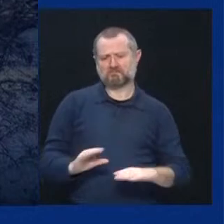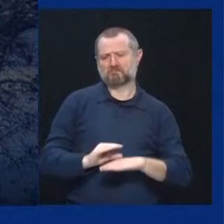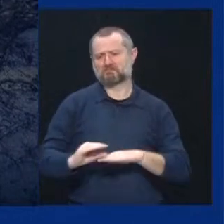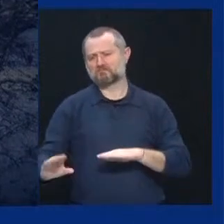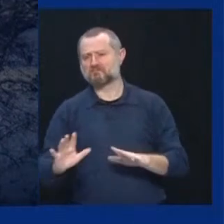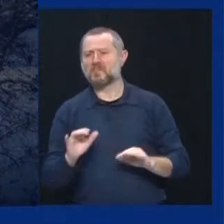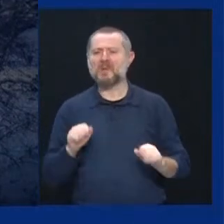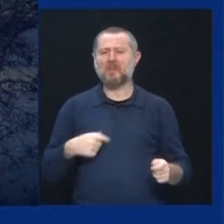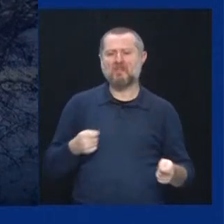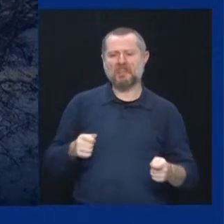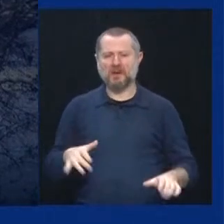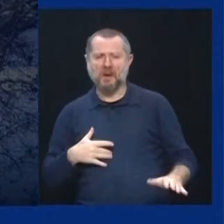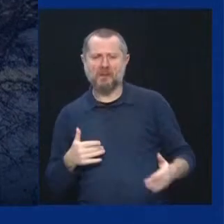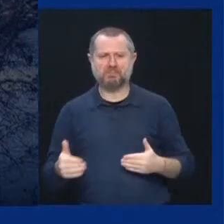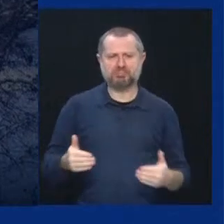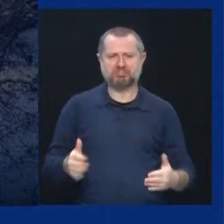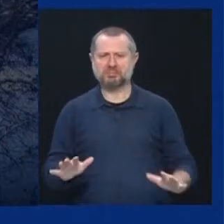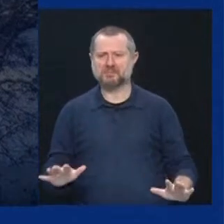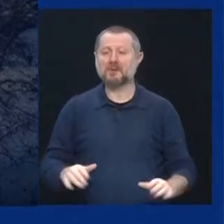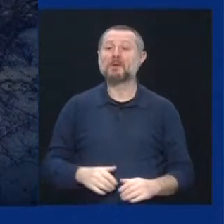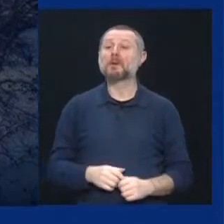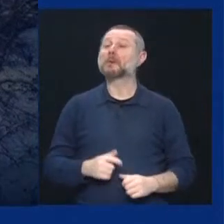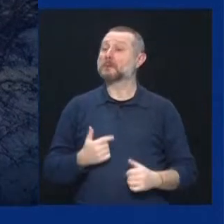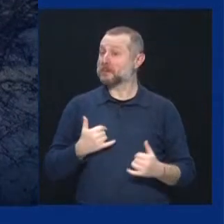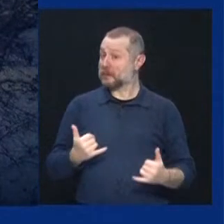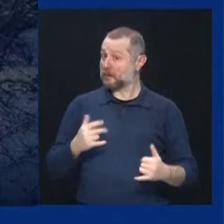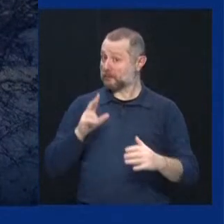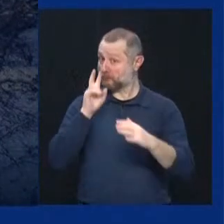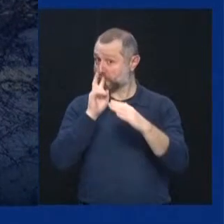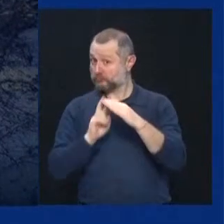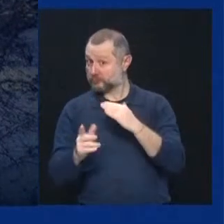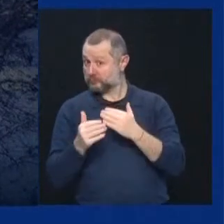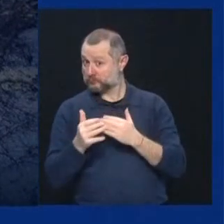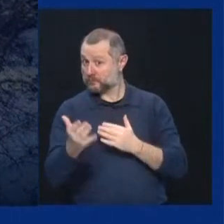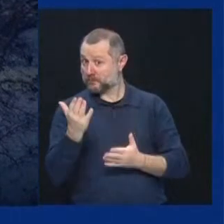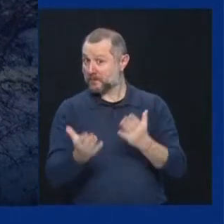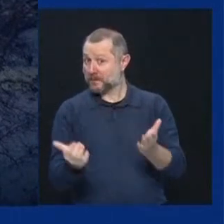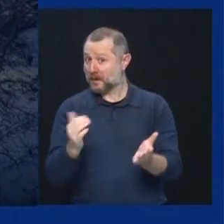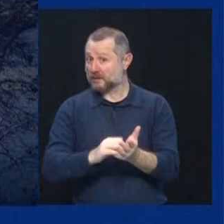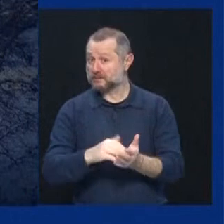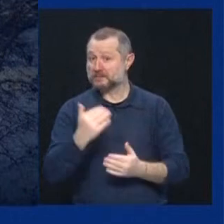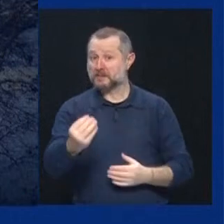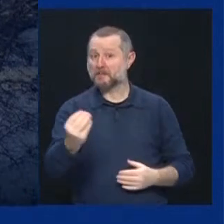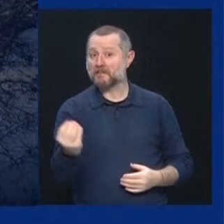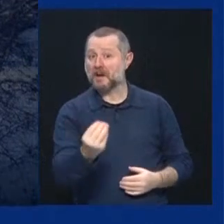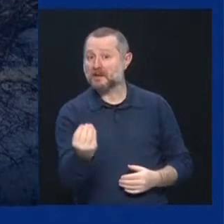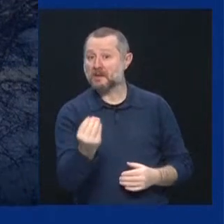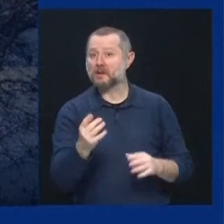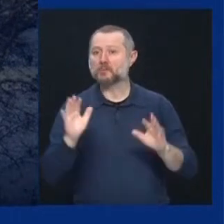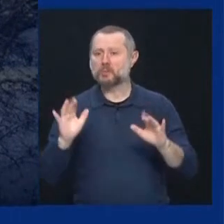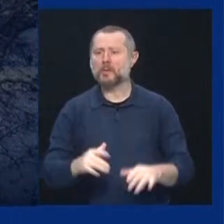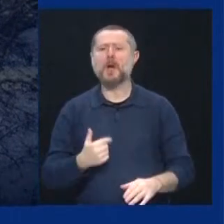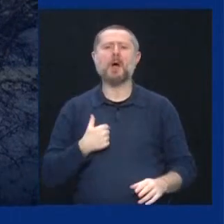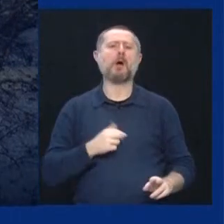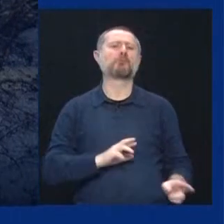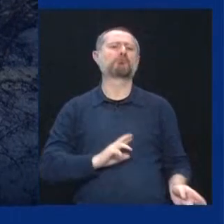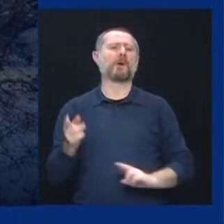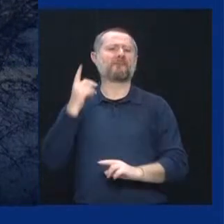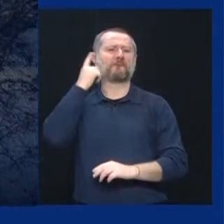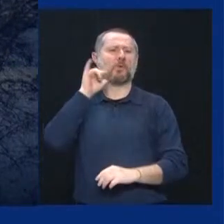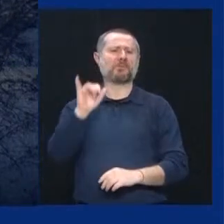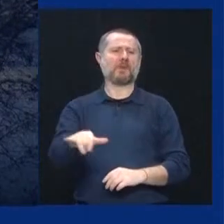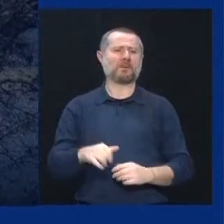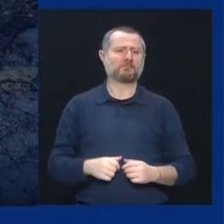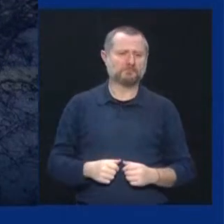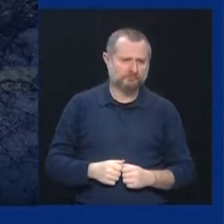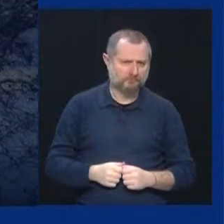unmanageable for us. They're talking about another snowstorm towards Monday, and we're prepared for that. The snow